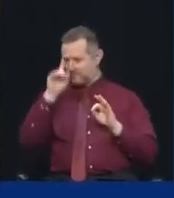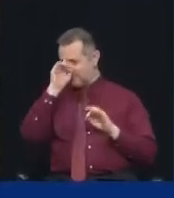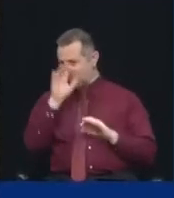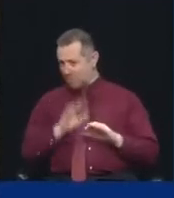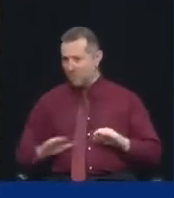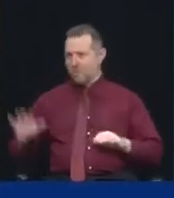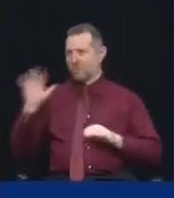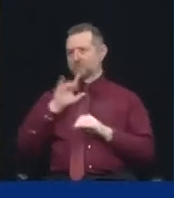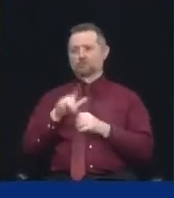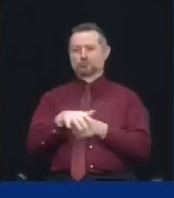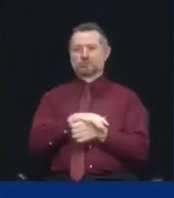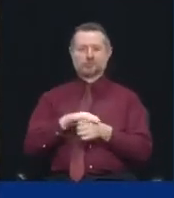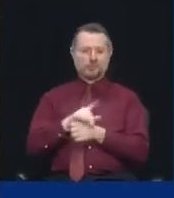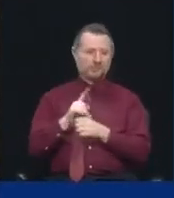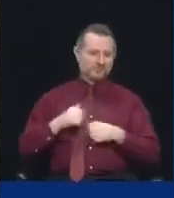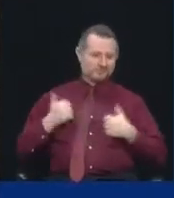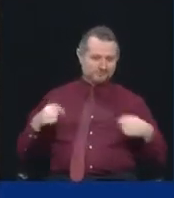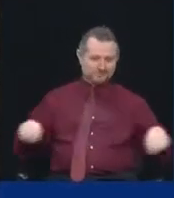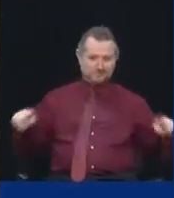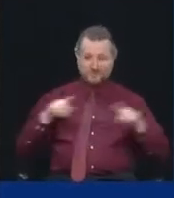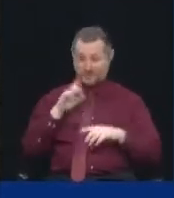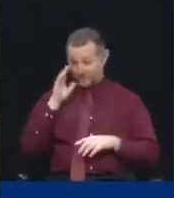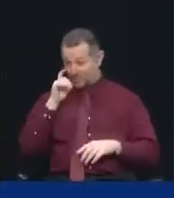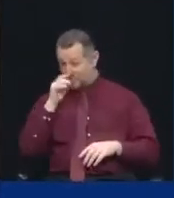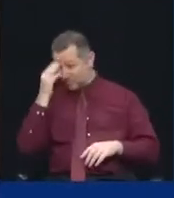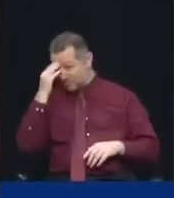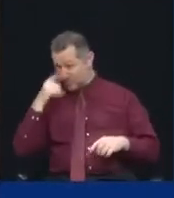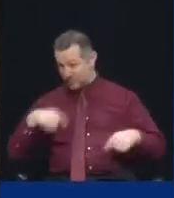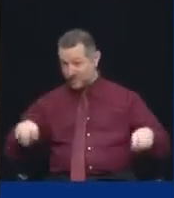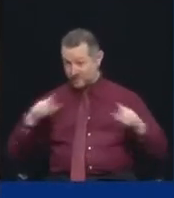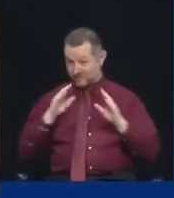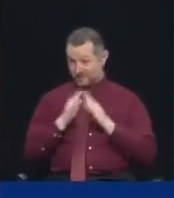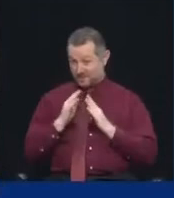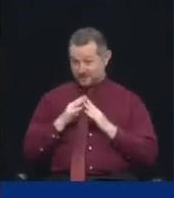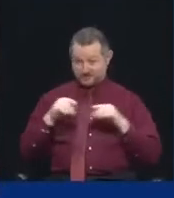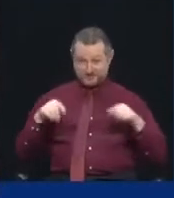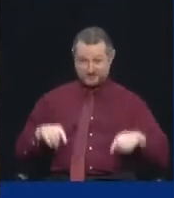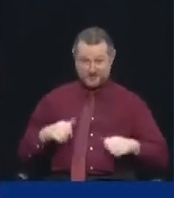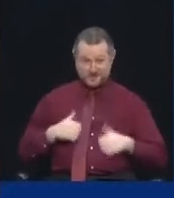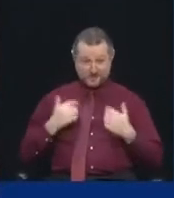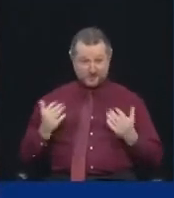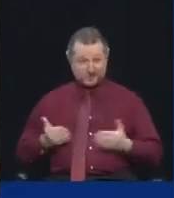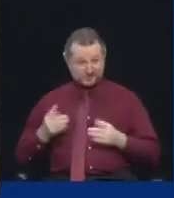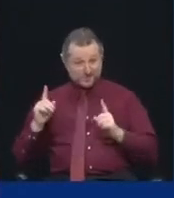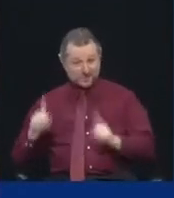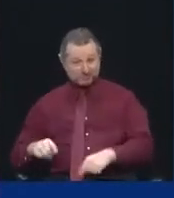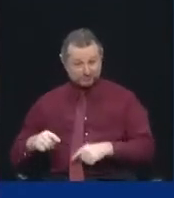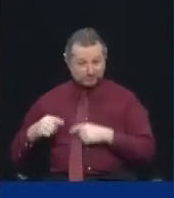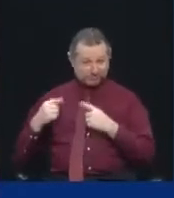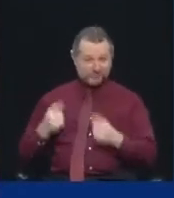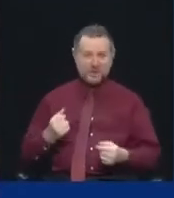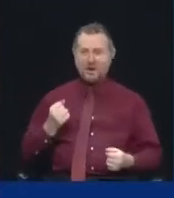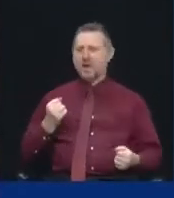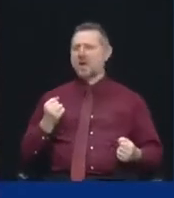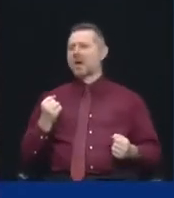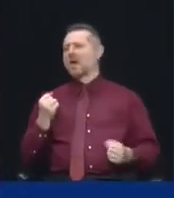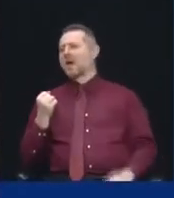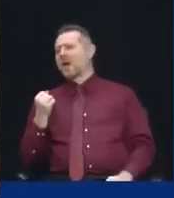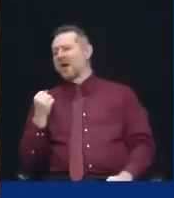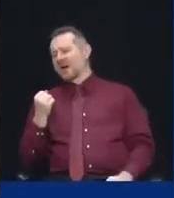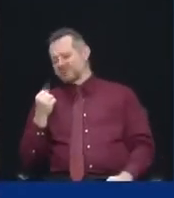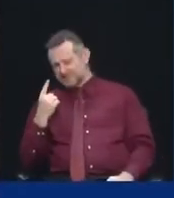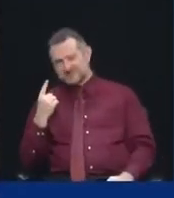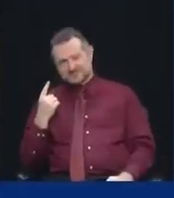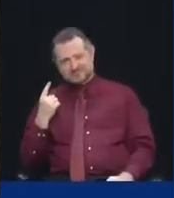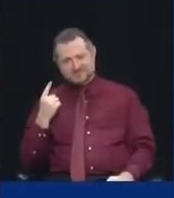us that know the city, have lived in the city, understand how crucial it is when an